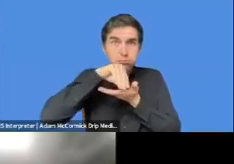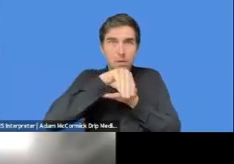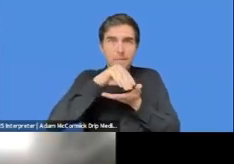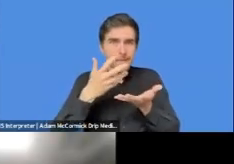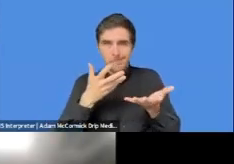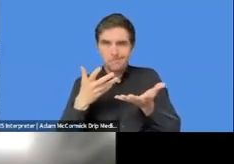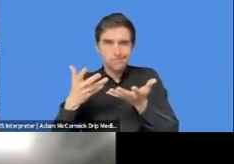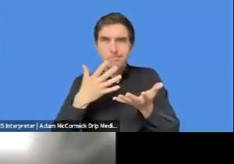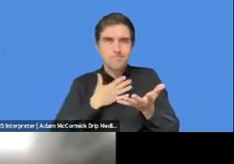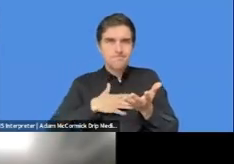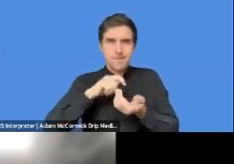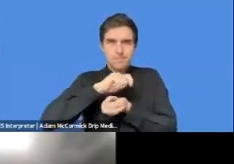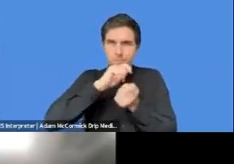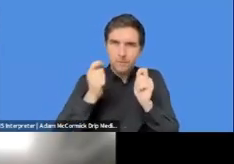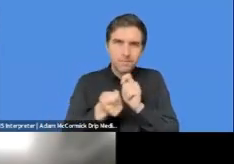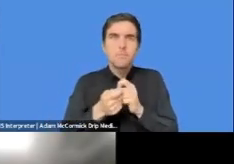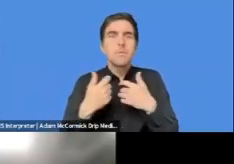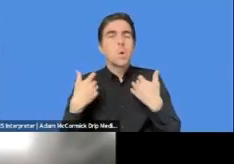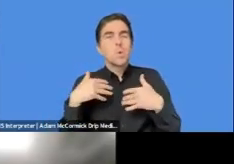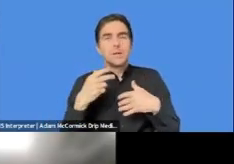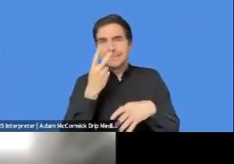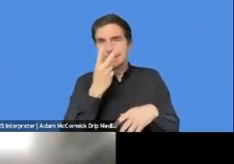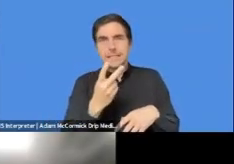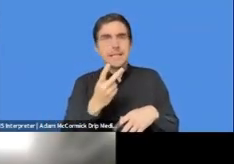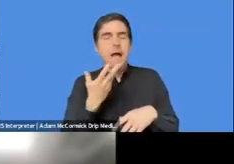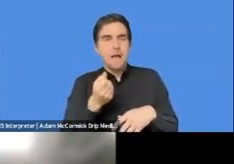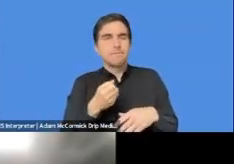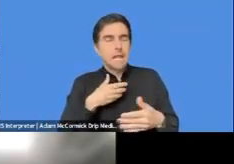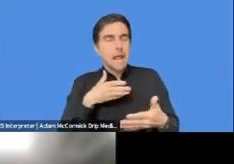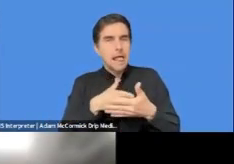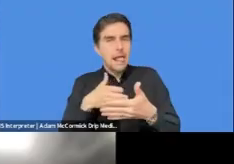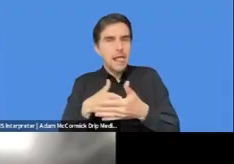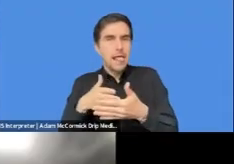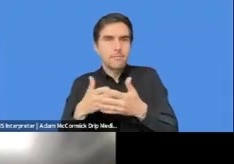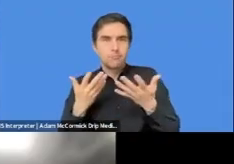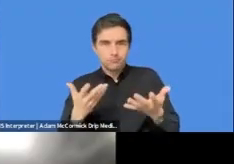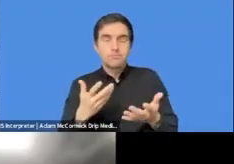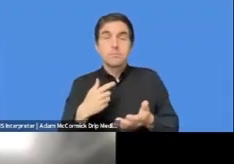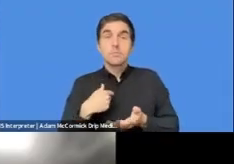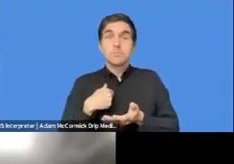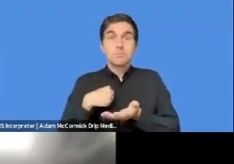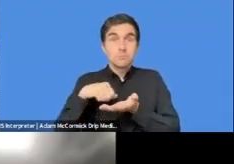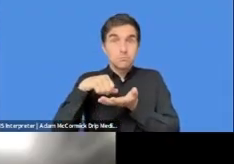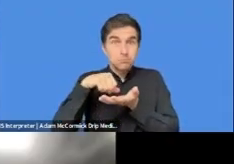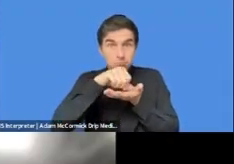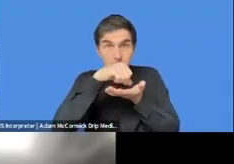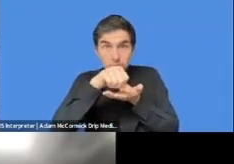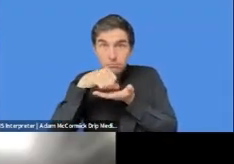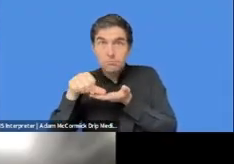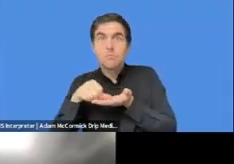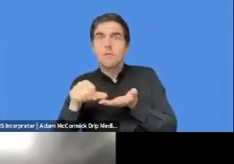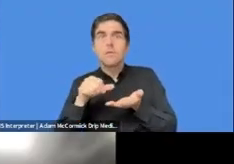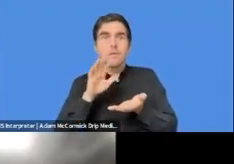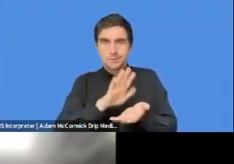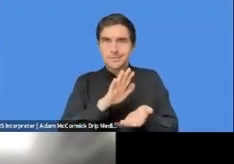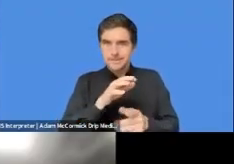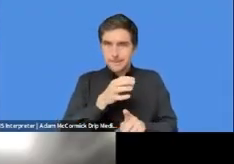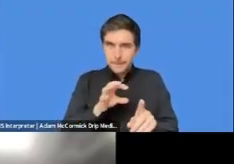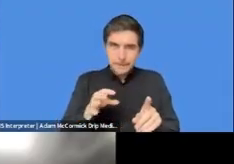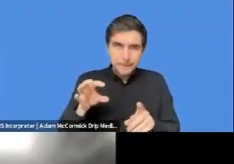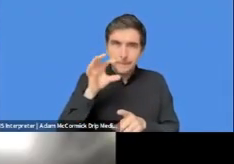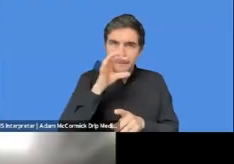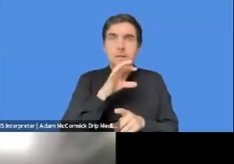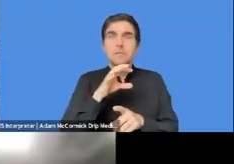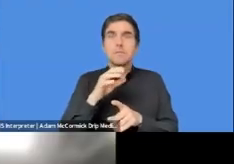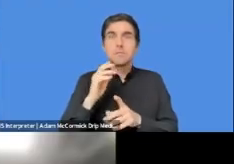where transform has been delivered. So you'd find that you orient officers who come in the district, again,